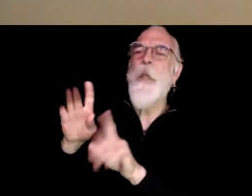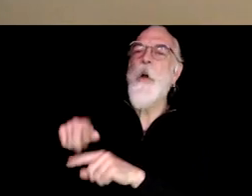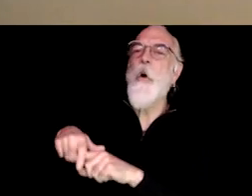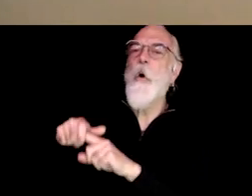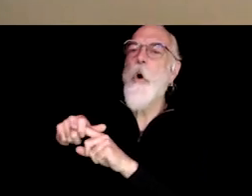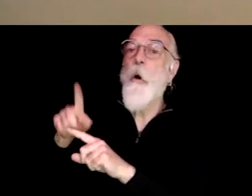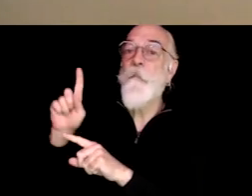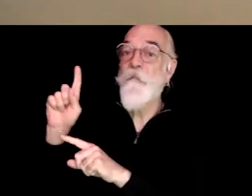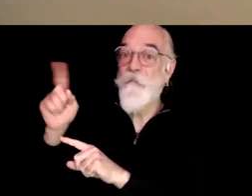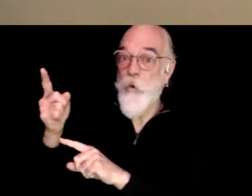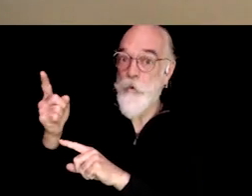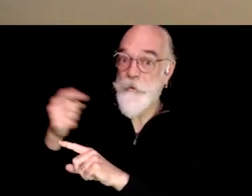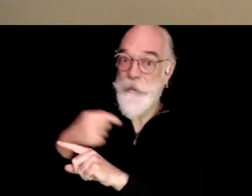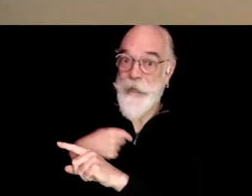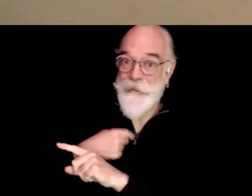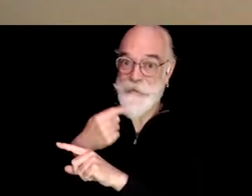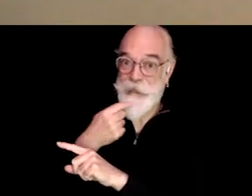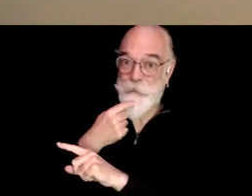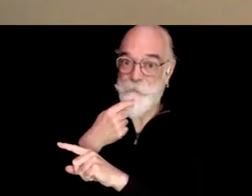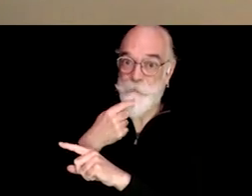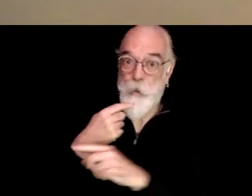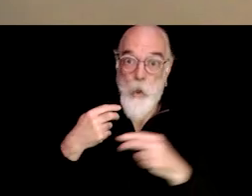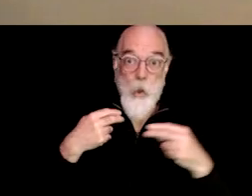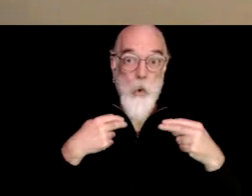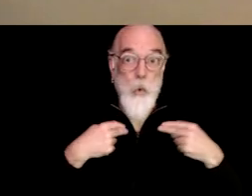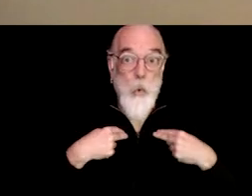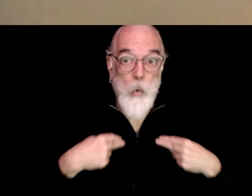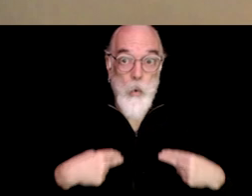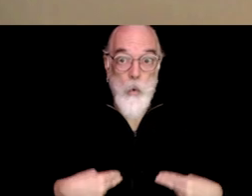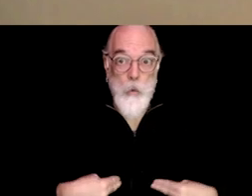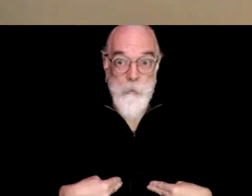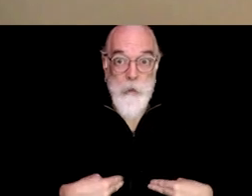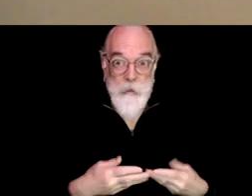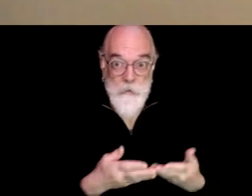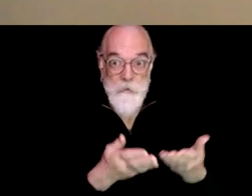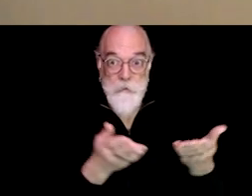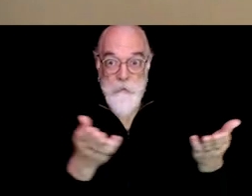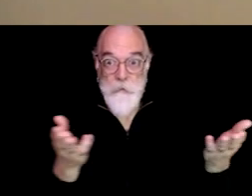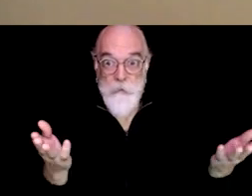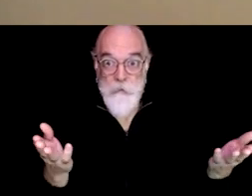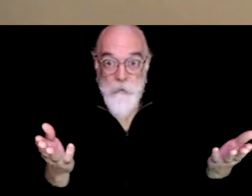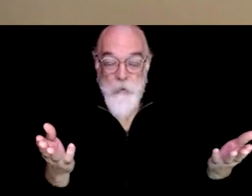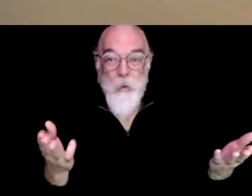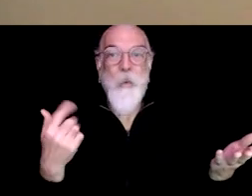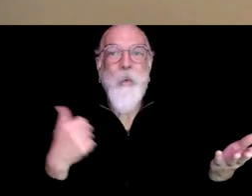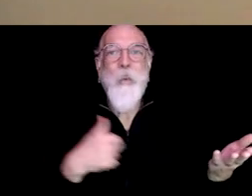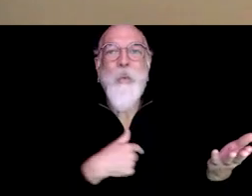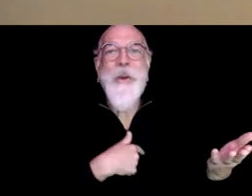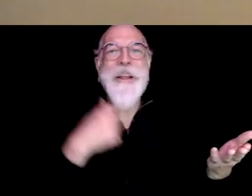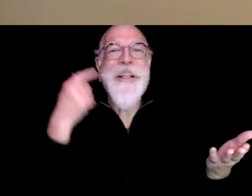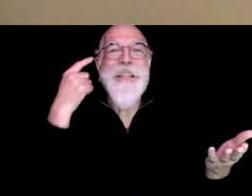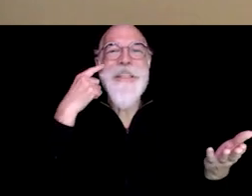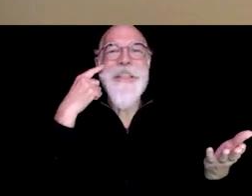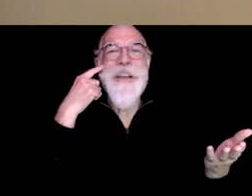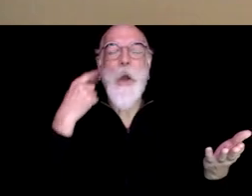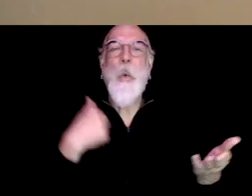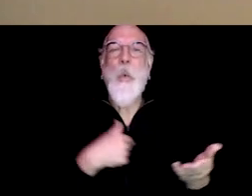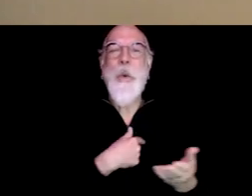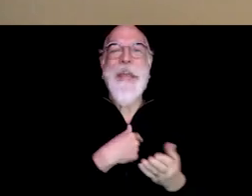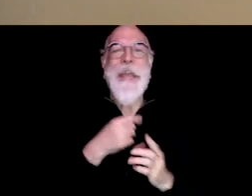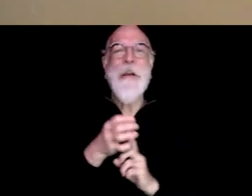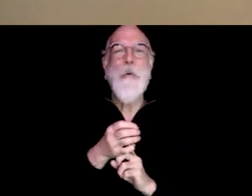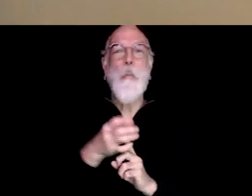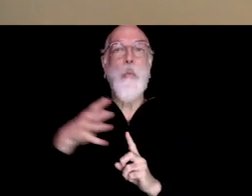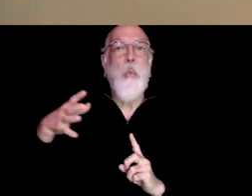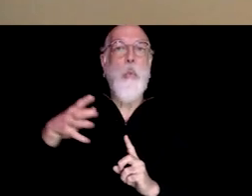one of the problems we have as human beings is to think that the world does emanate from ourselves, that